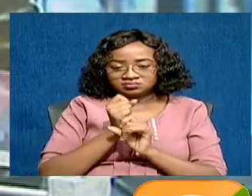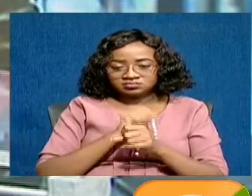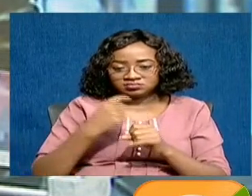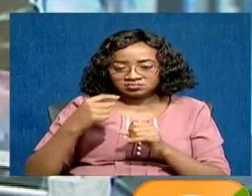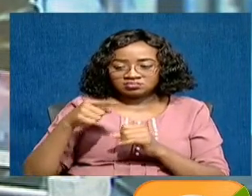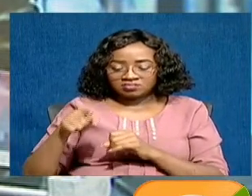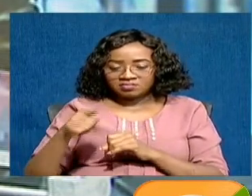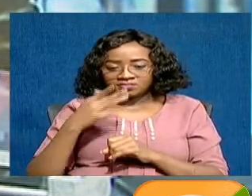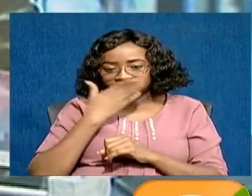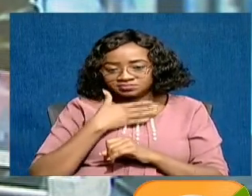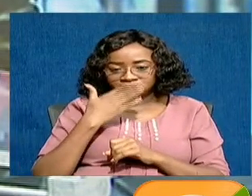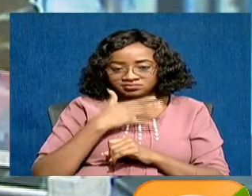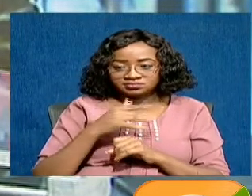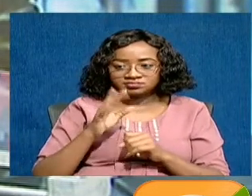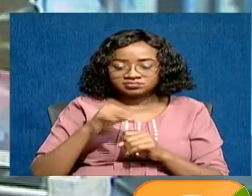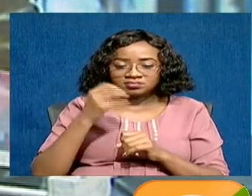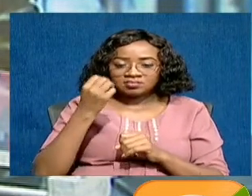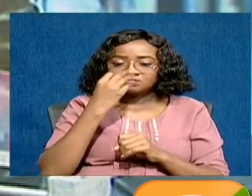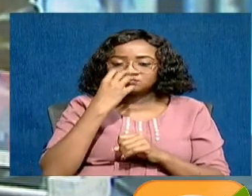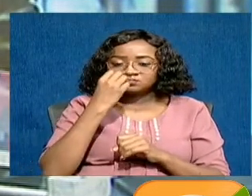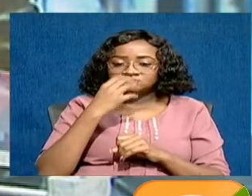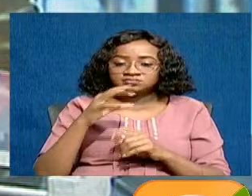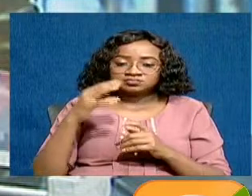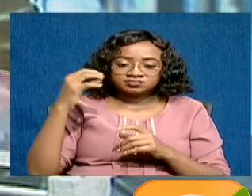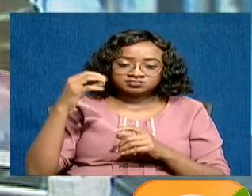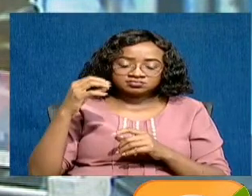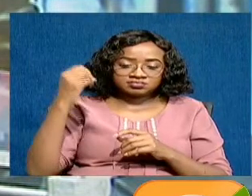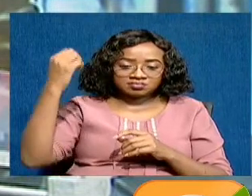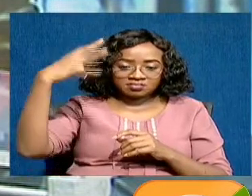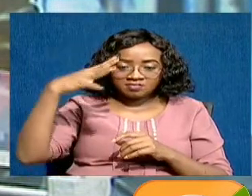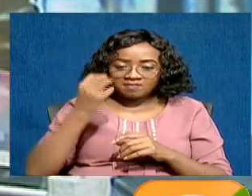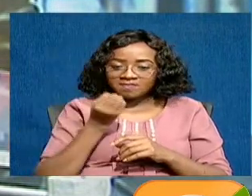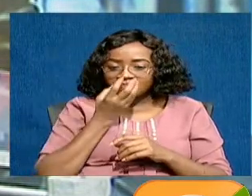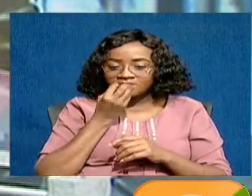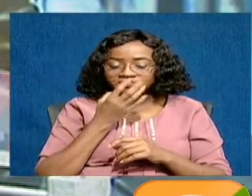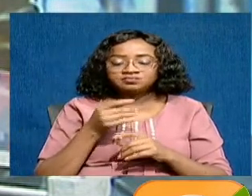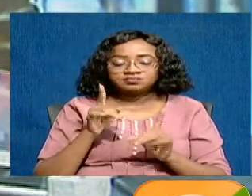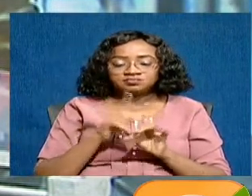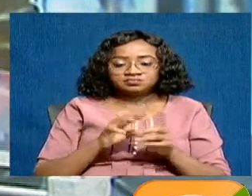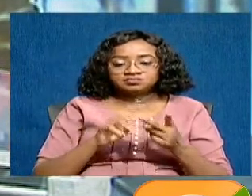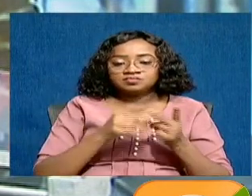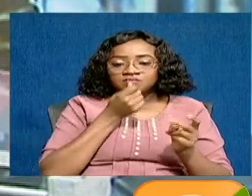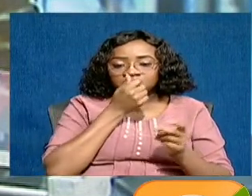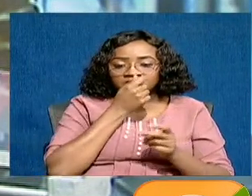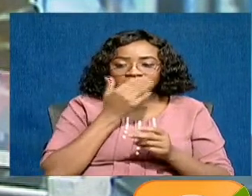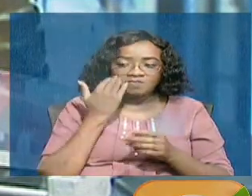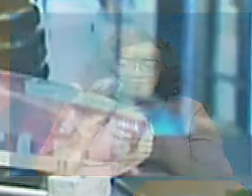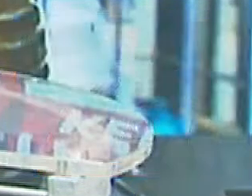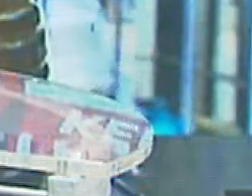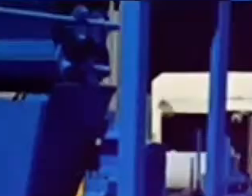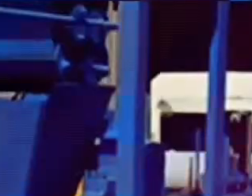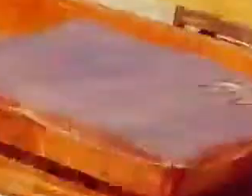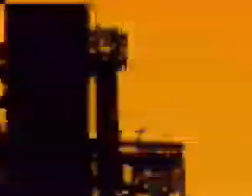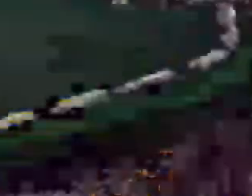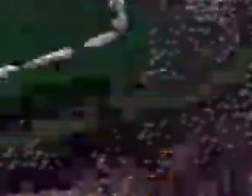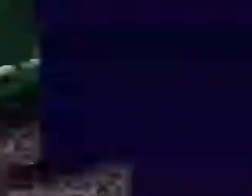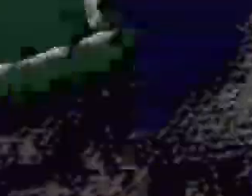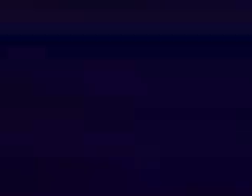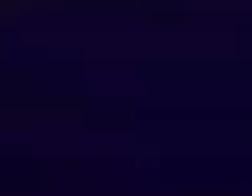from farm produce such as sunflower seeds and peanuts. Edward Chair tells us more in our Made in Kenya segment.